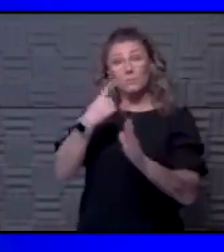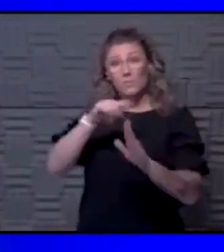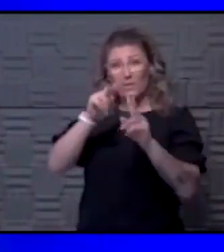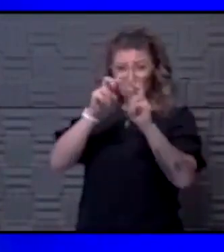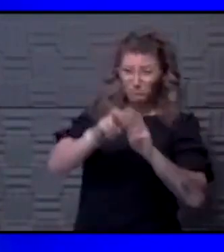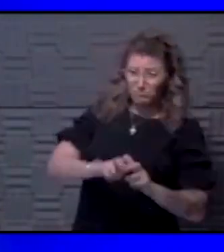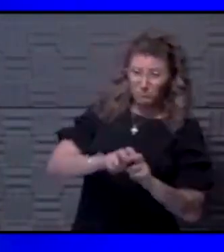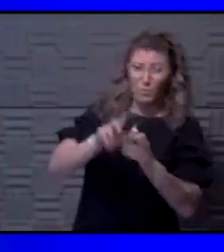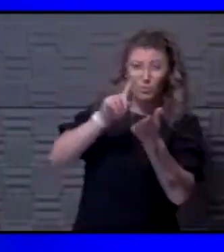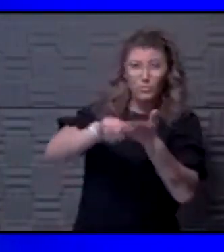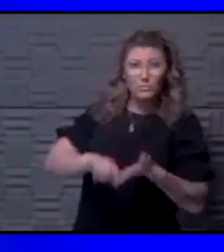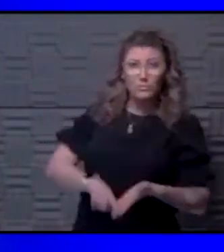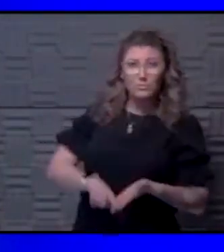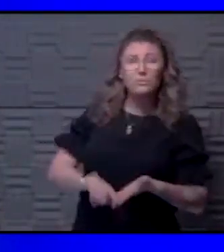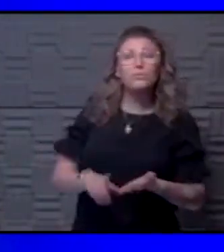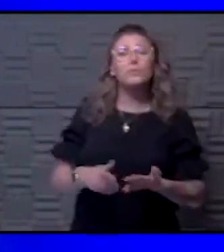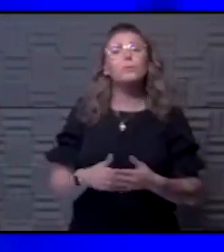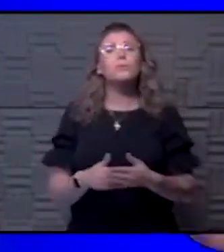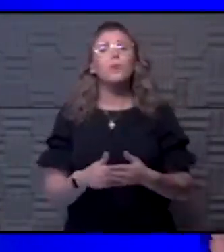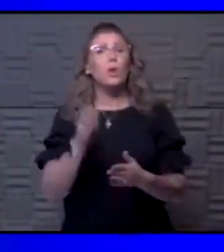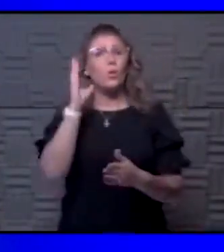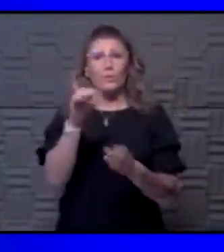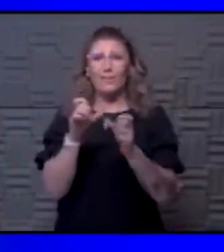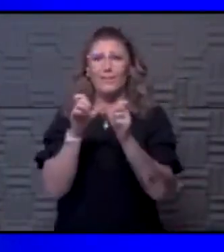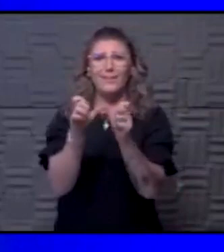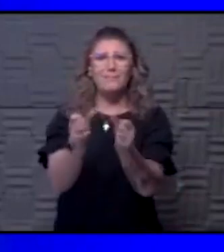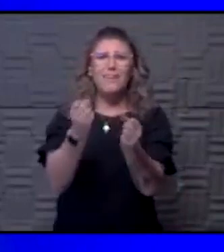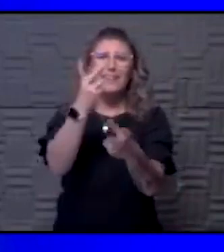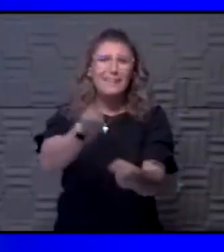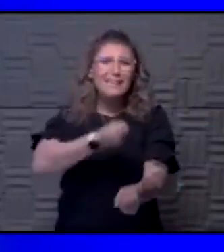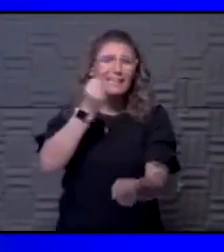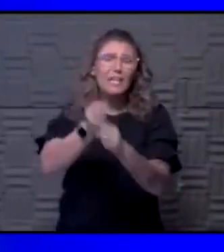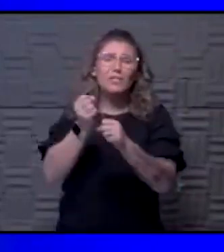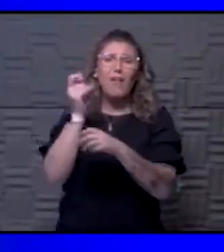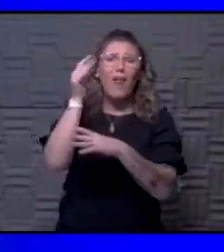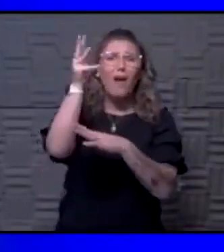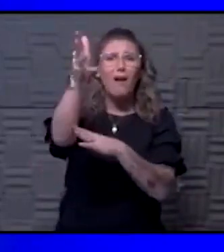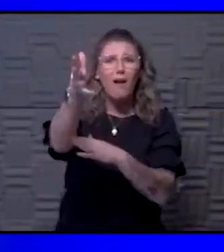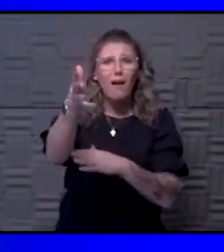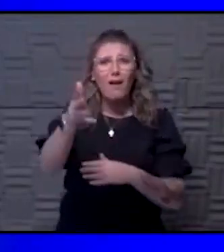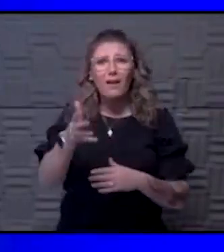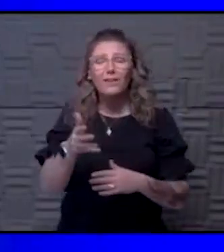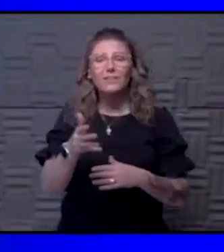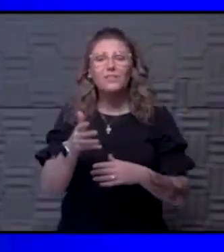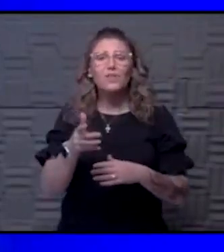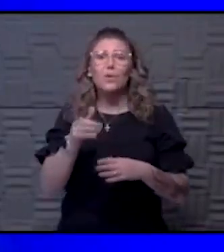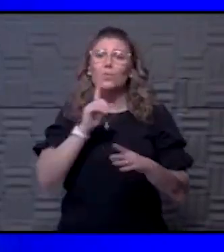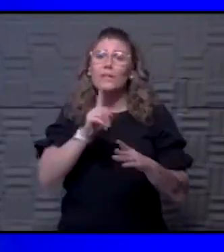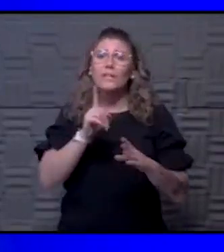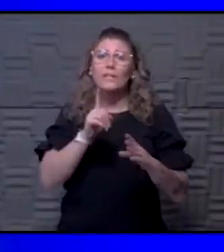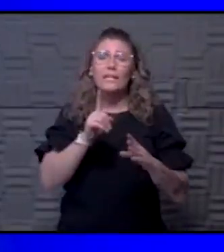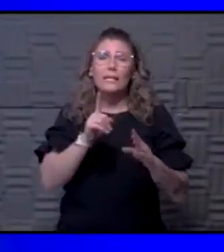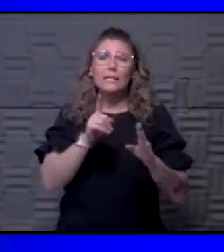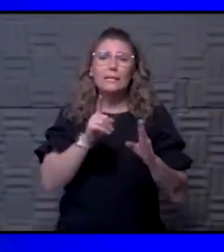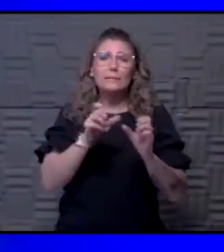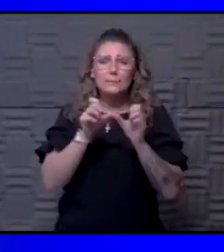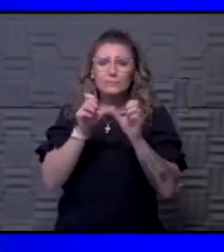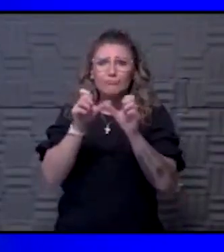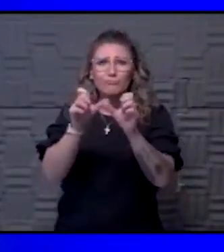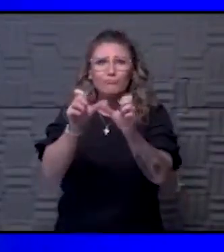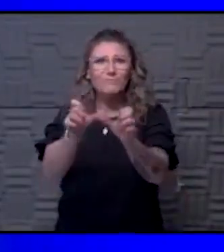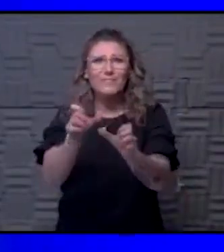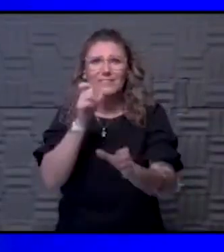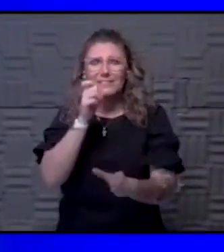these are going to be going on for years still. So it's really, it's a continuum and not just a one and